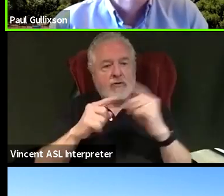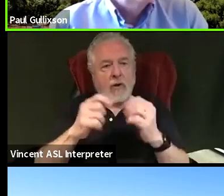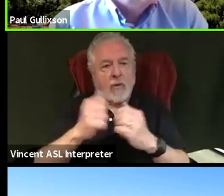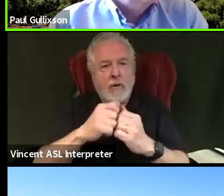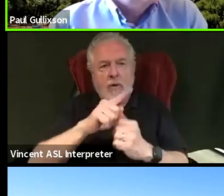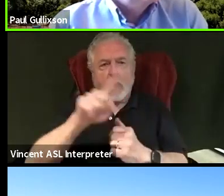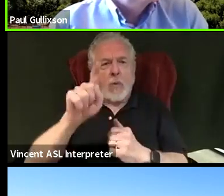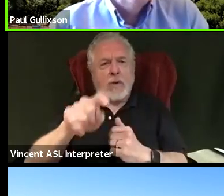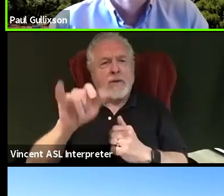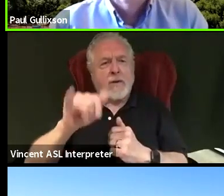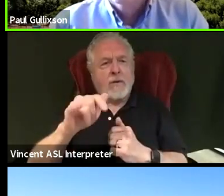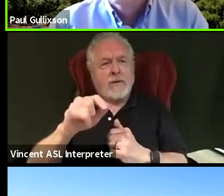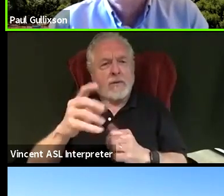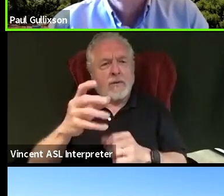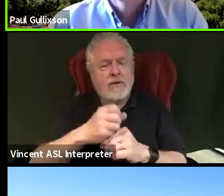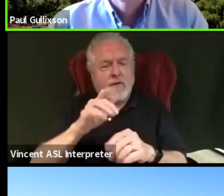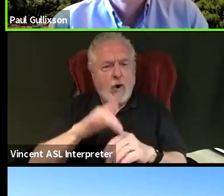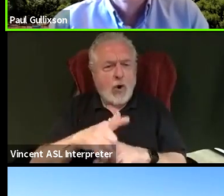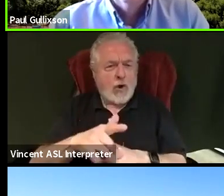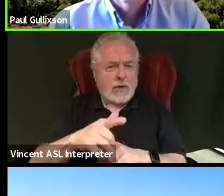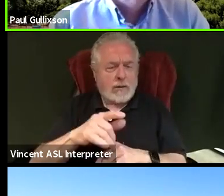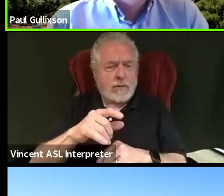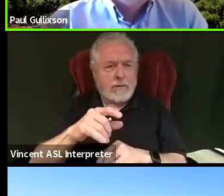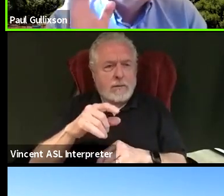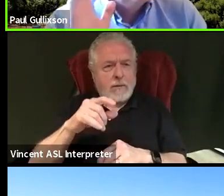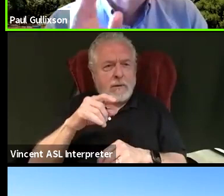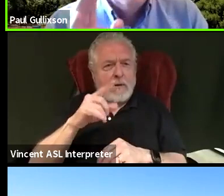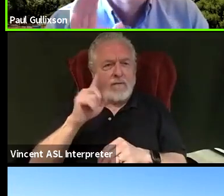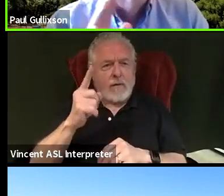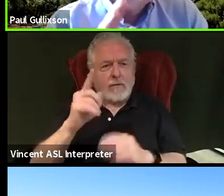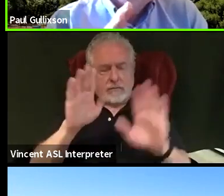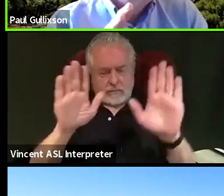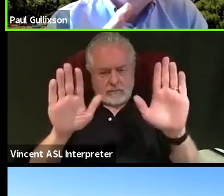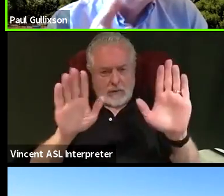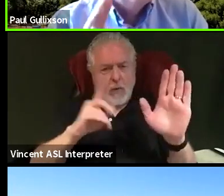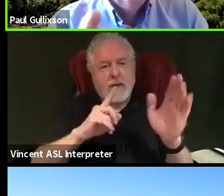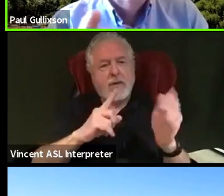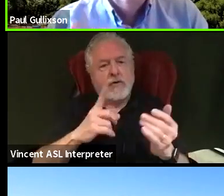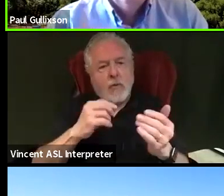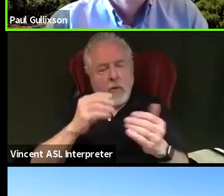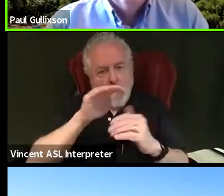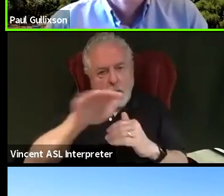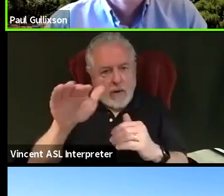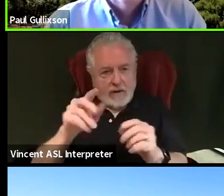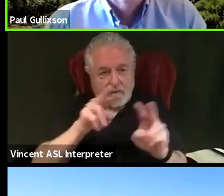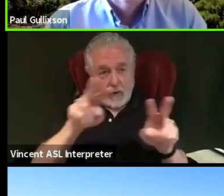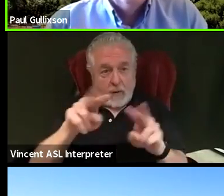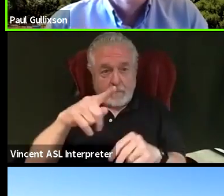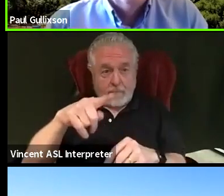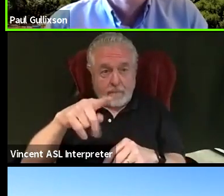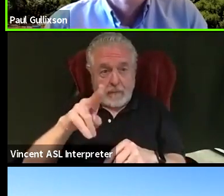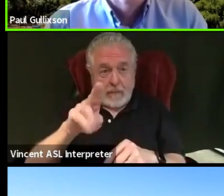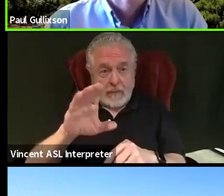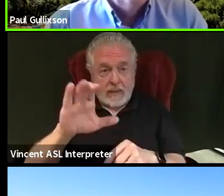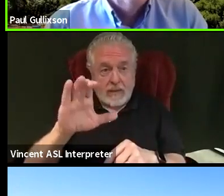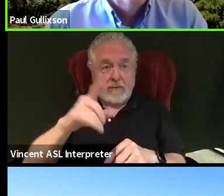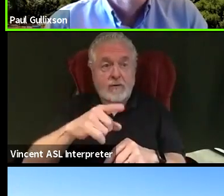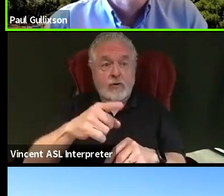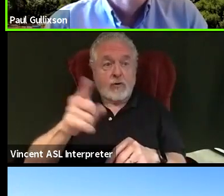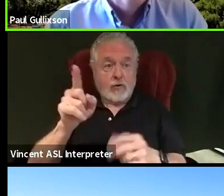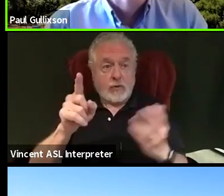with a question that we've received earlier. And first, I do want to remind our viewing public that if